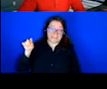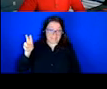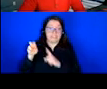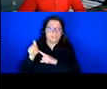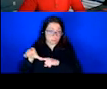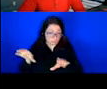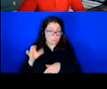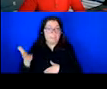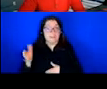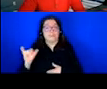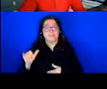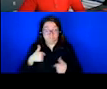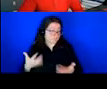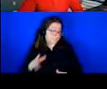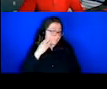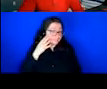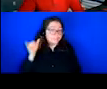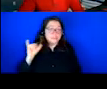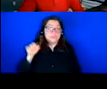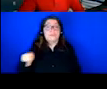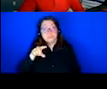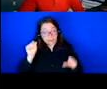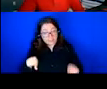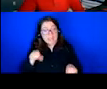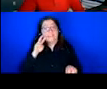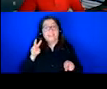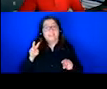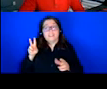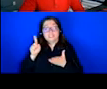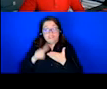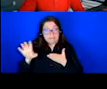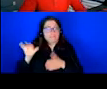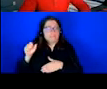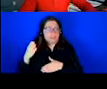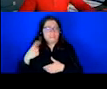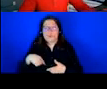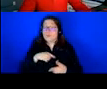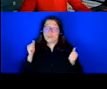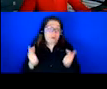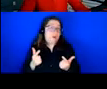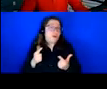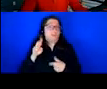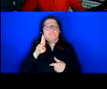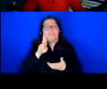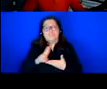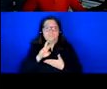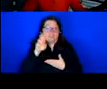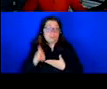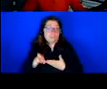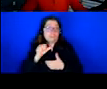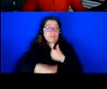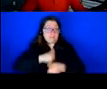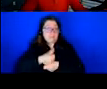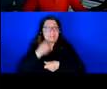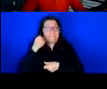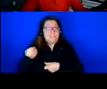Like you can look up people's jobs, their experiences, and we're all U of R alums. And if you're on the collective, then you're interested in supporting